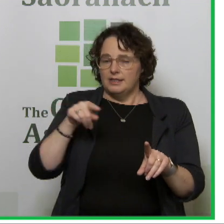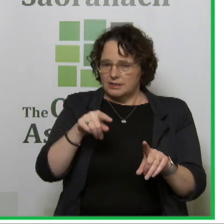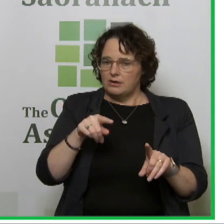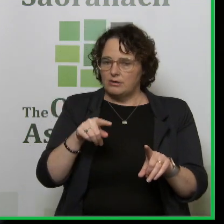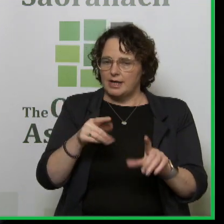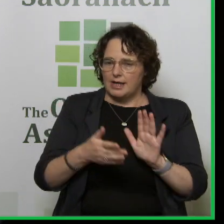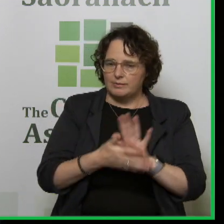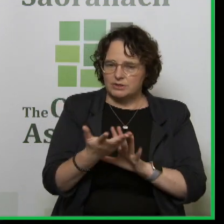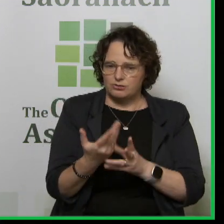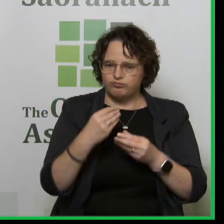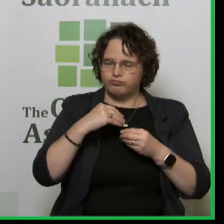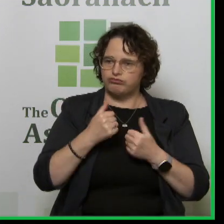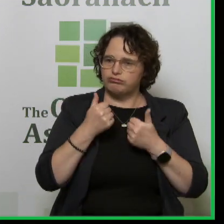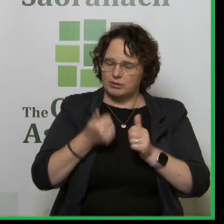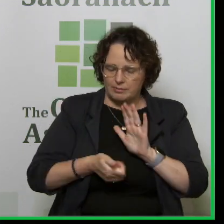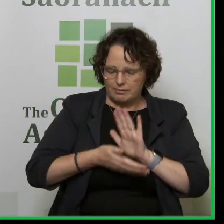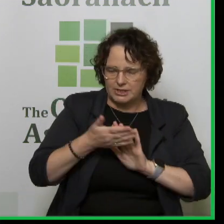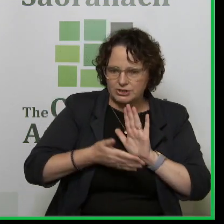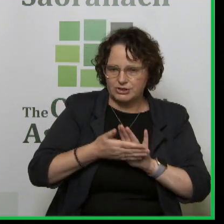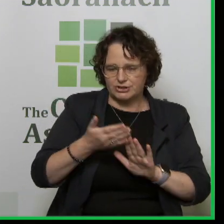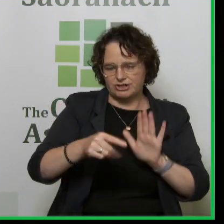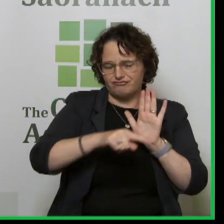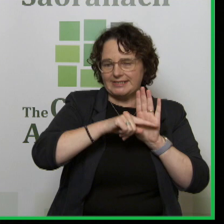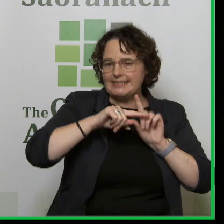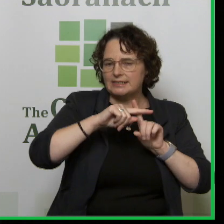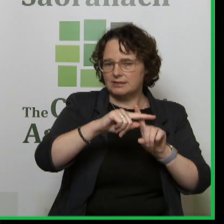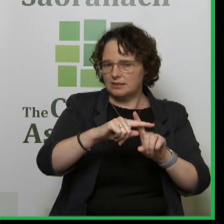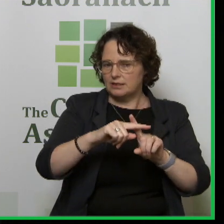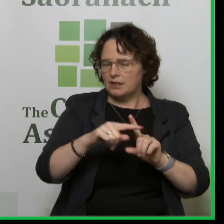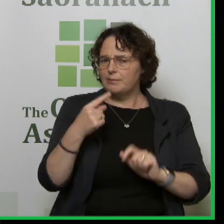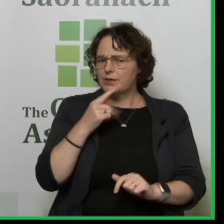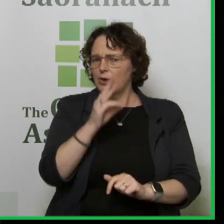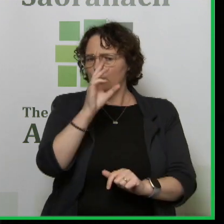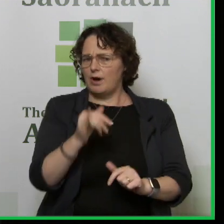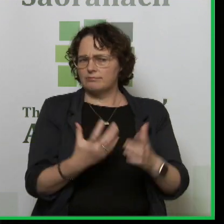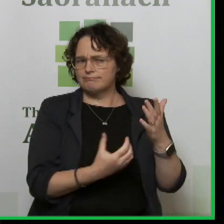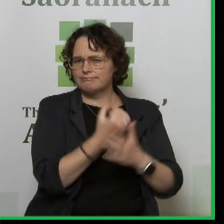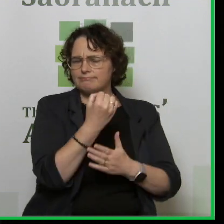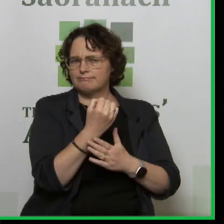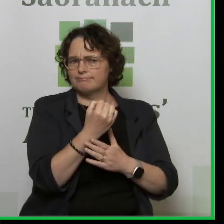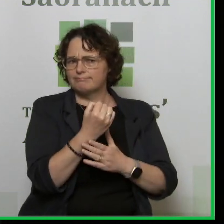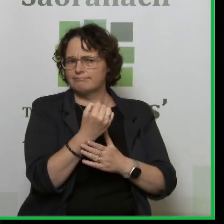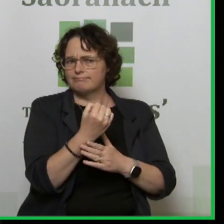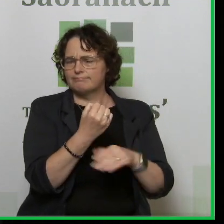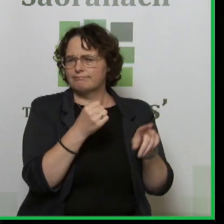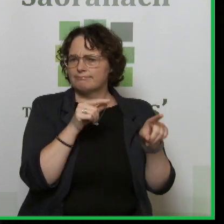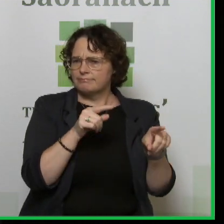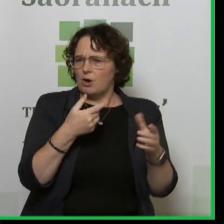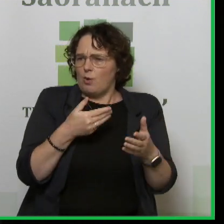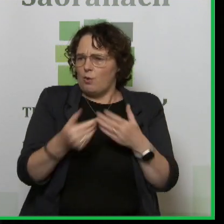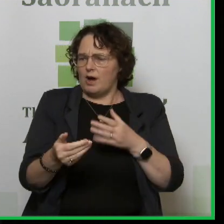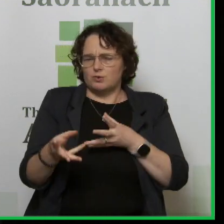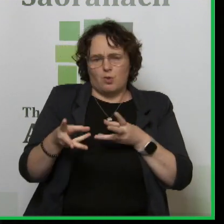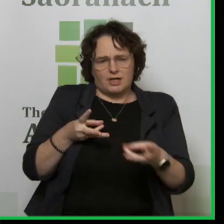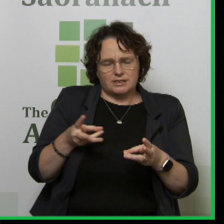resilience. But even if you look apart from that, one of the things we know about why works, why does it work as opposed to what works,